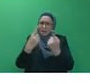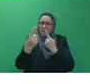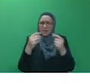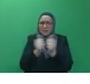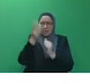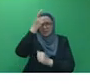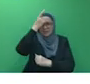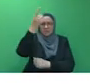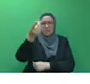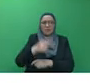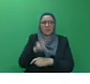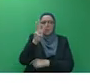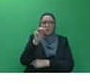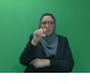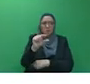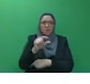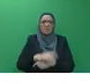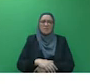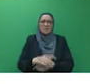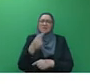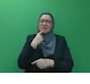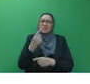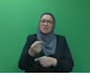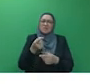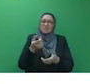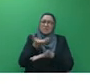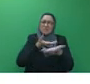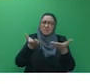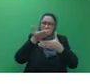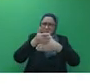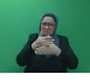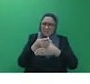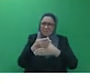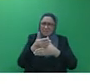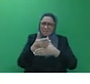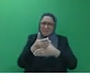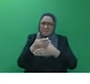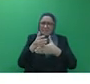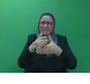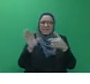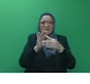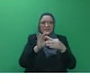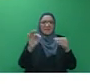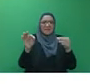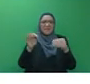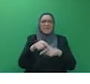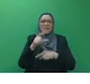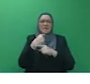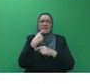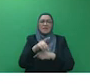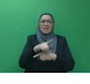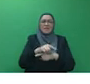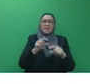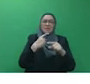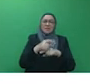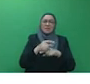wong chun wai and you you talked about which is which led us to this topic of this session which is adaptability we take